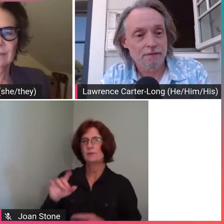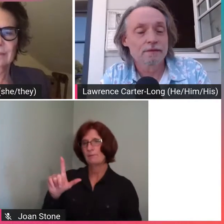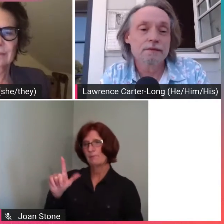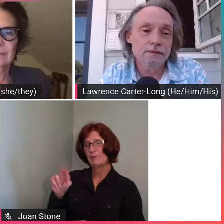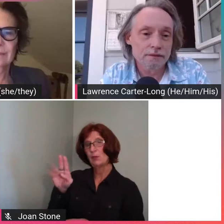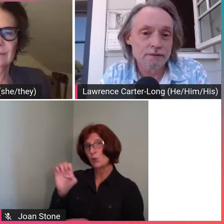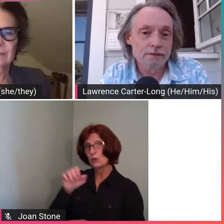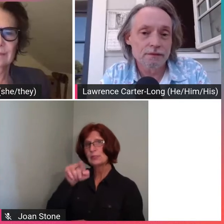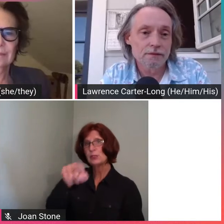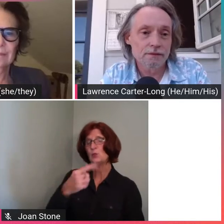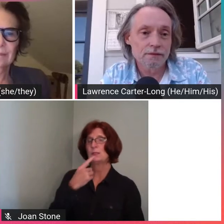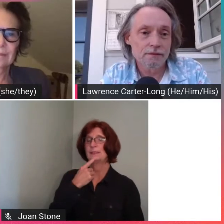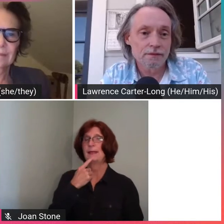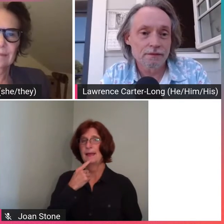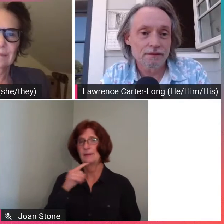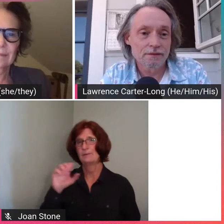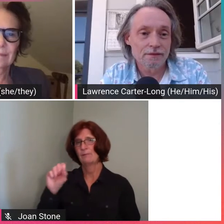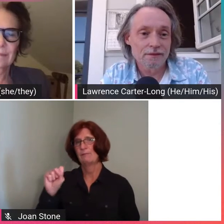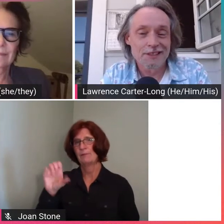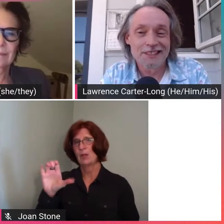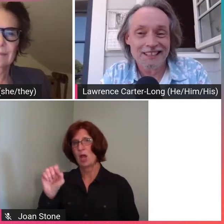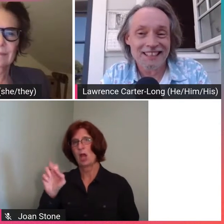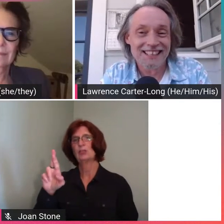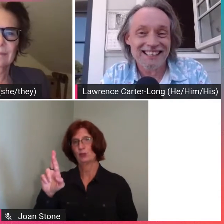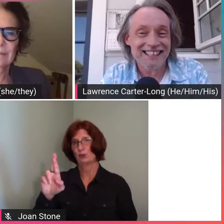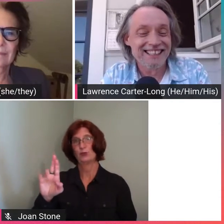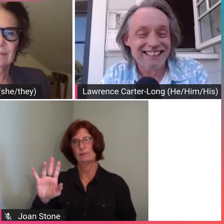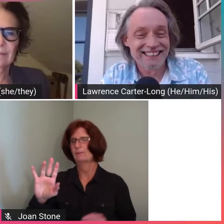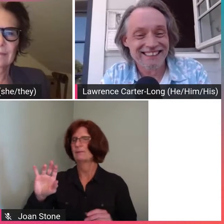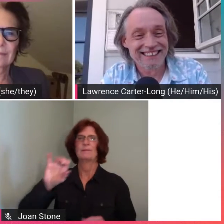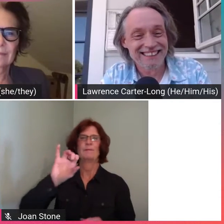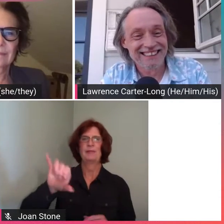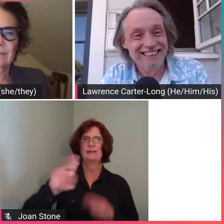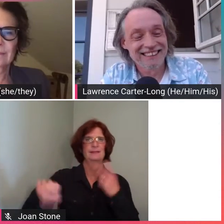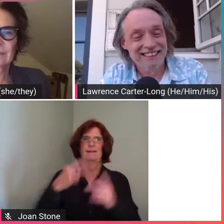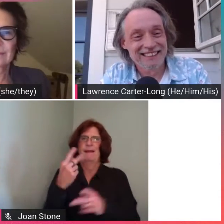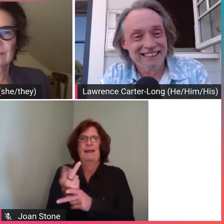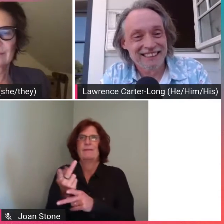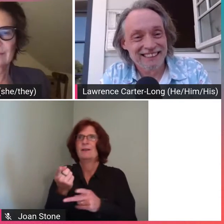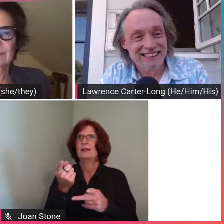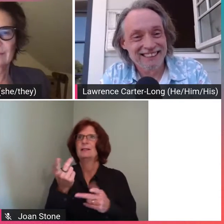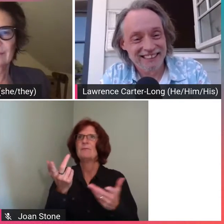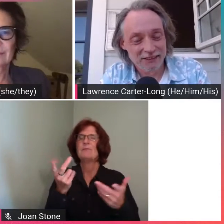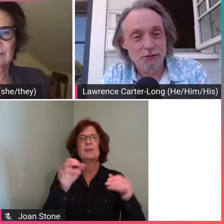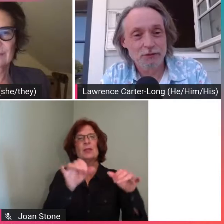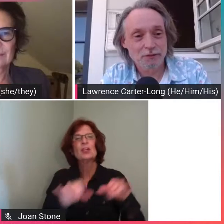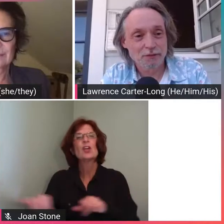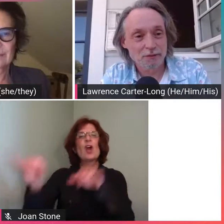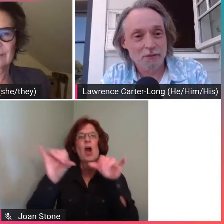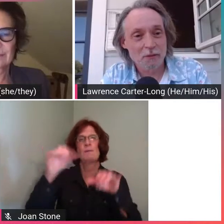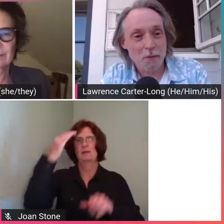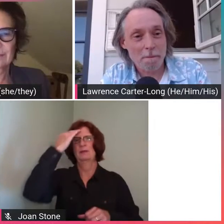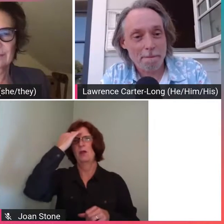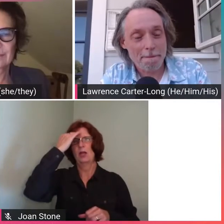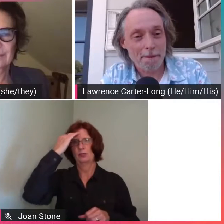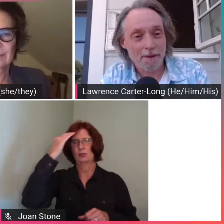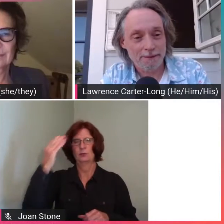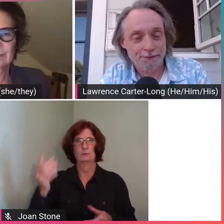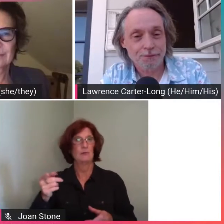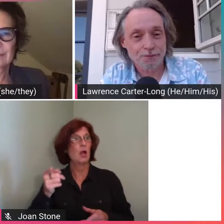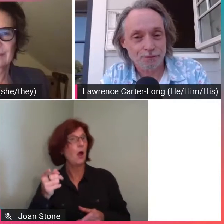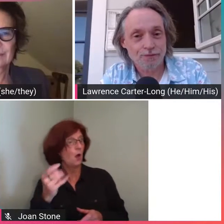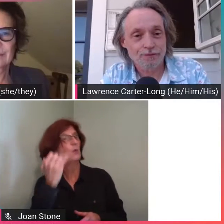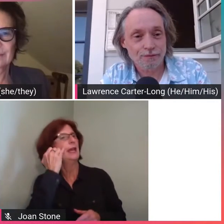mentioned the Oscar, because that's kind of a common knowledge that if you play someone